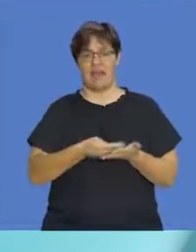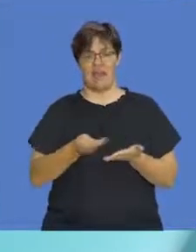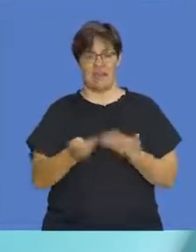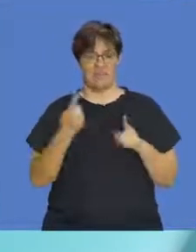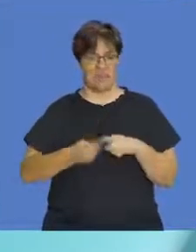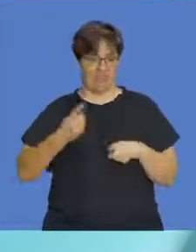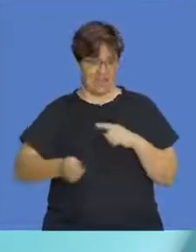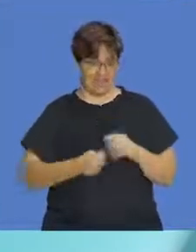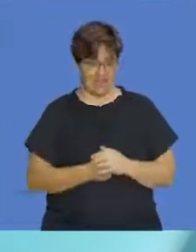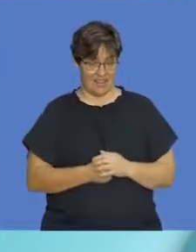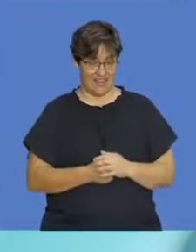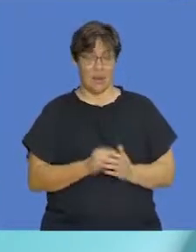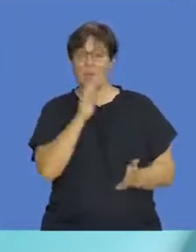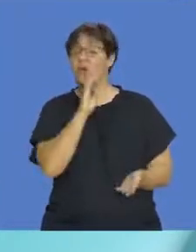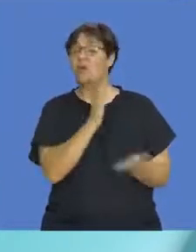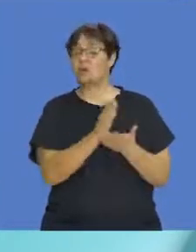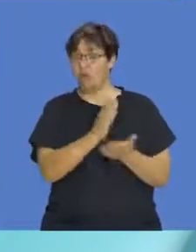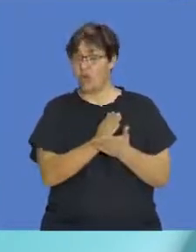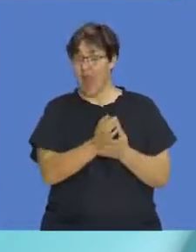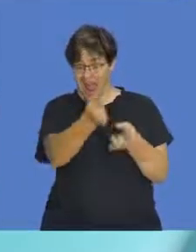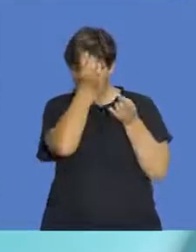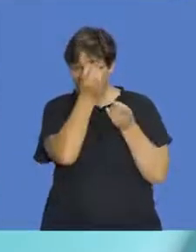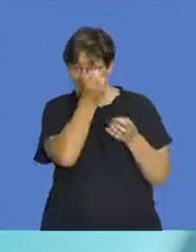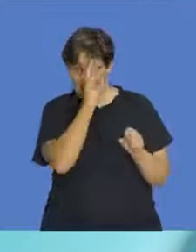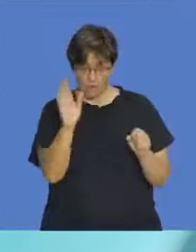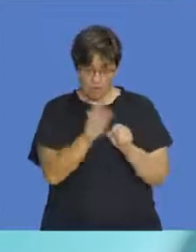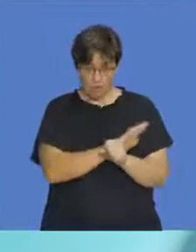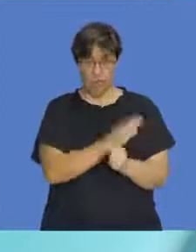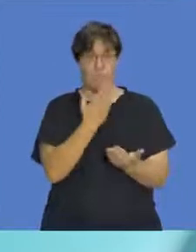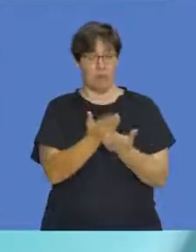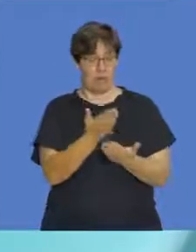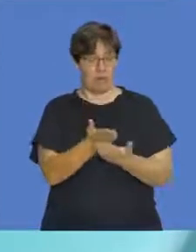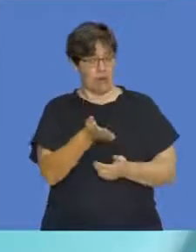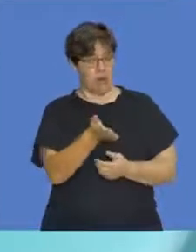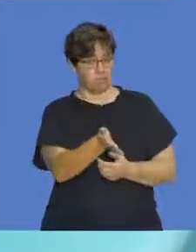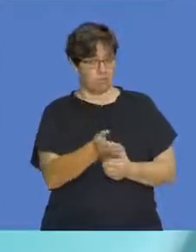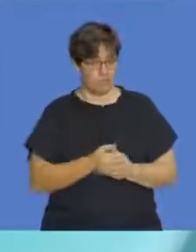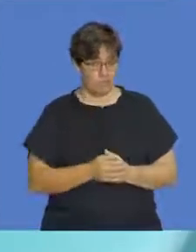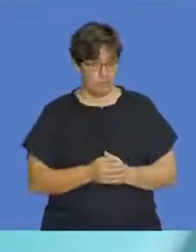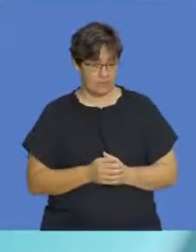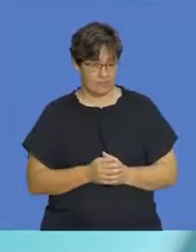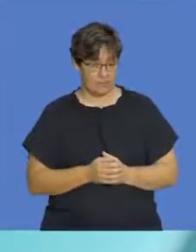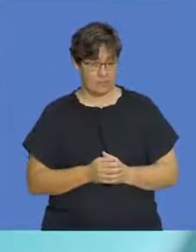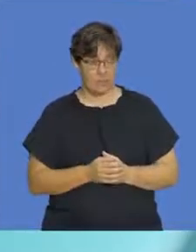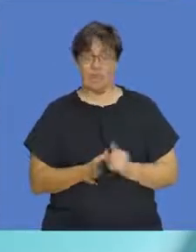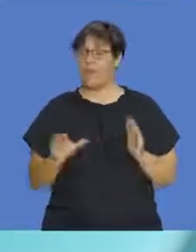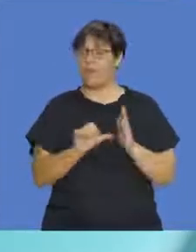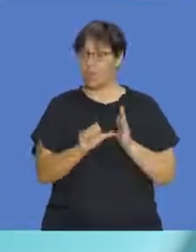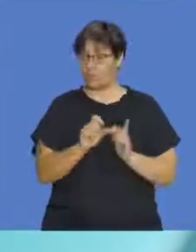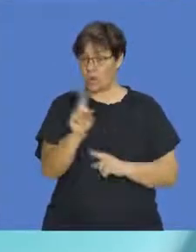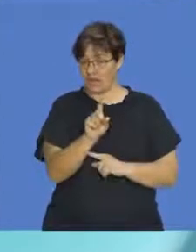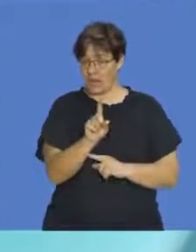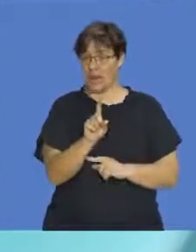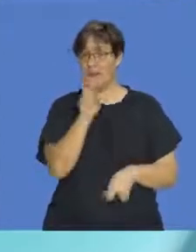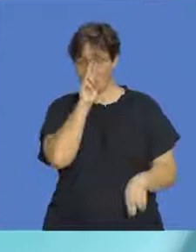just make sure you've got all the big details of probability in front of you. So it's very important that you